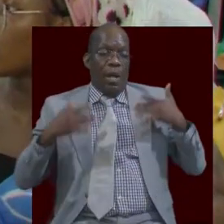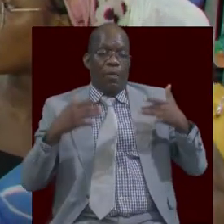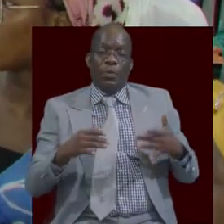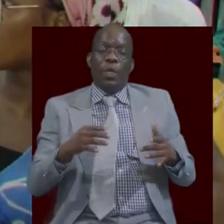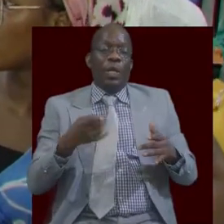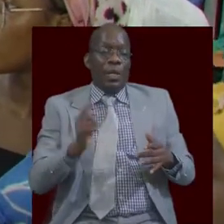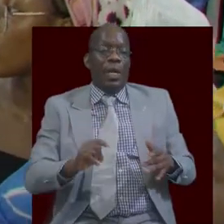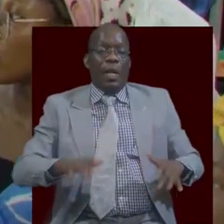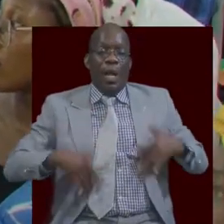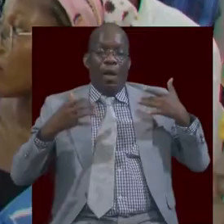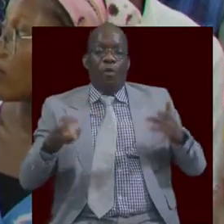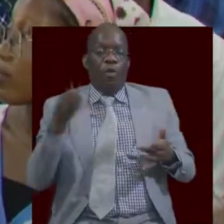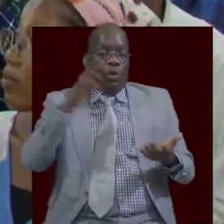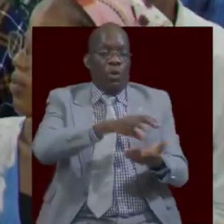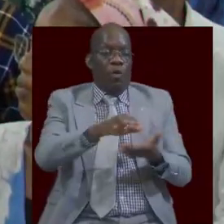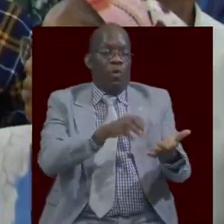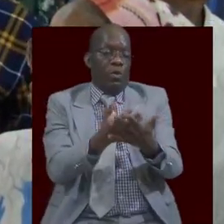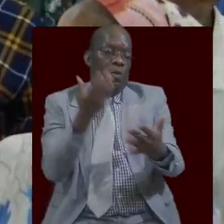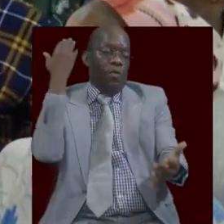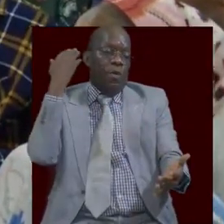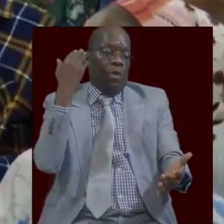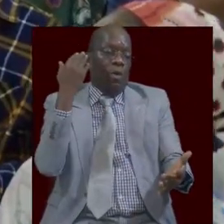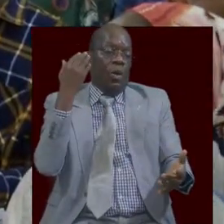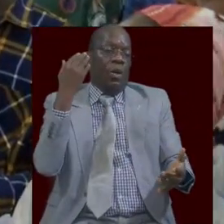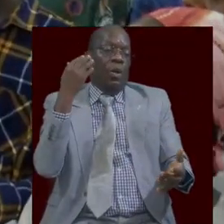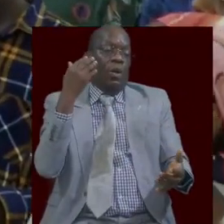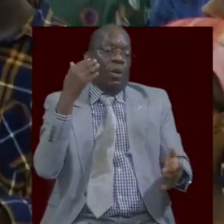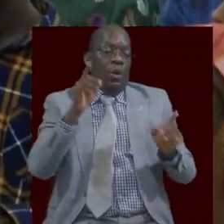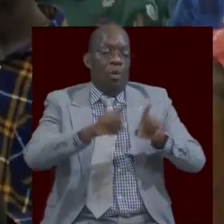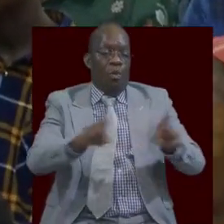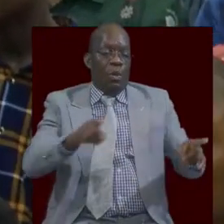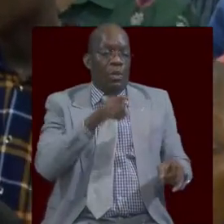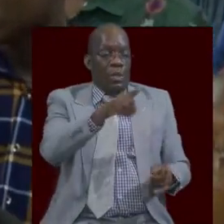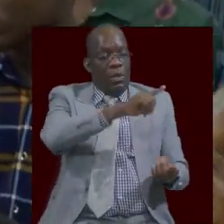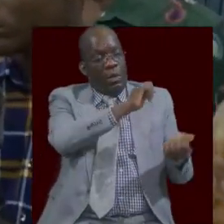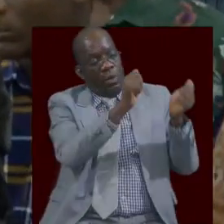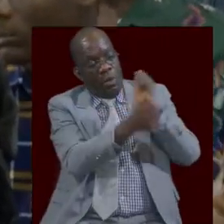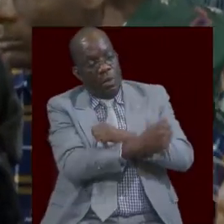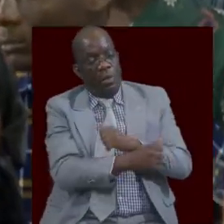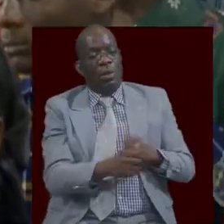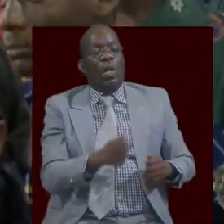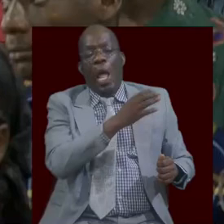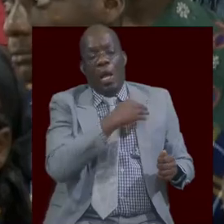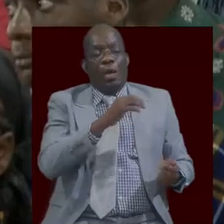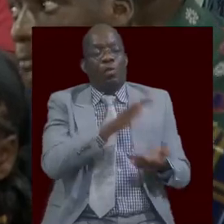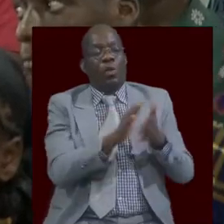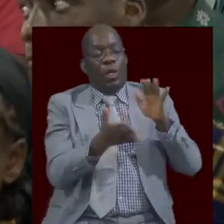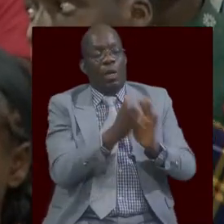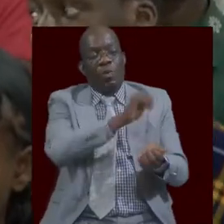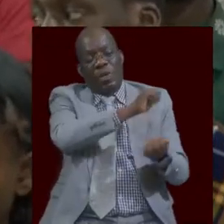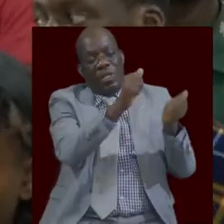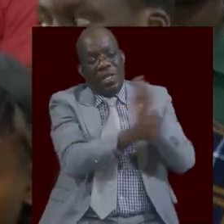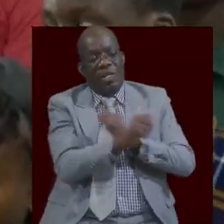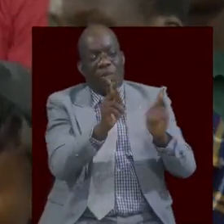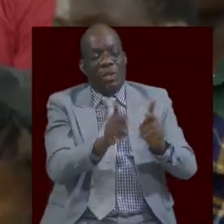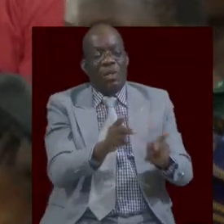about in the first few years. But he turned around, he changed, and he became what